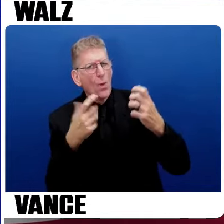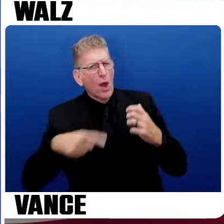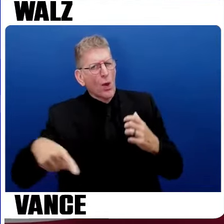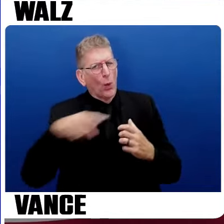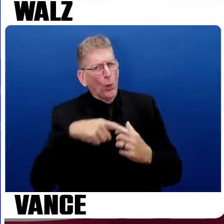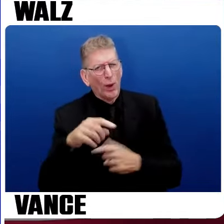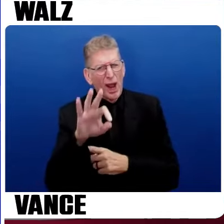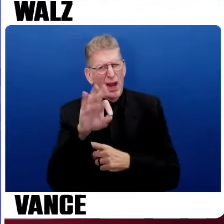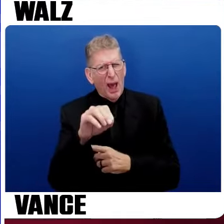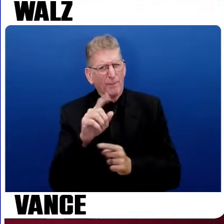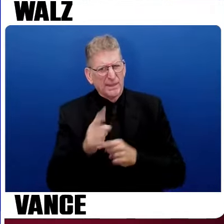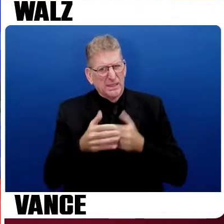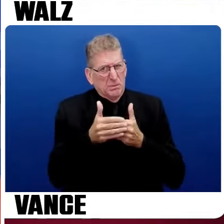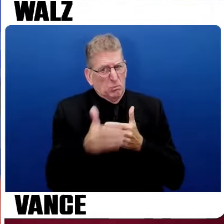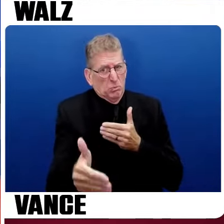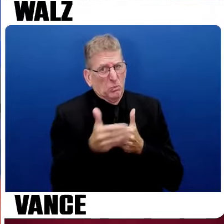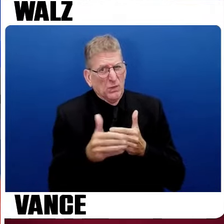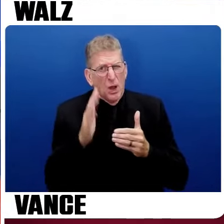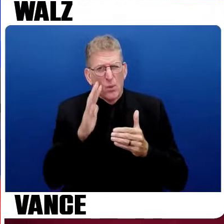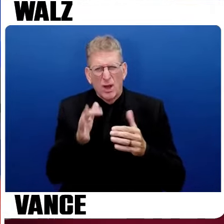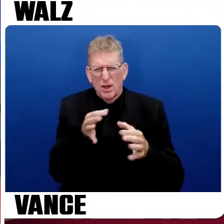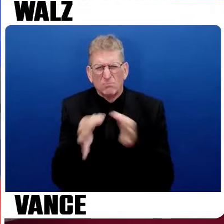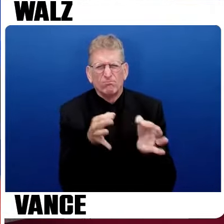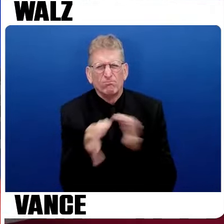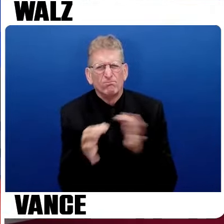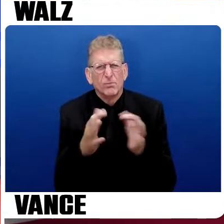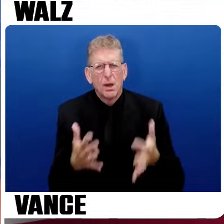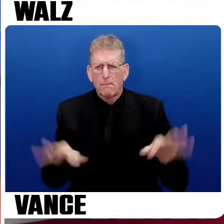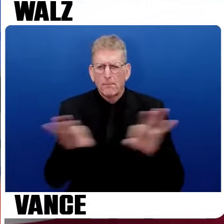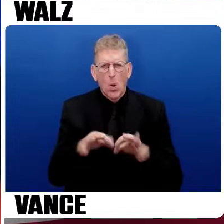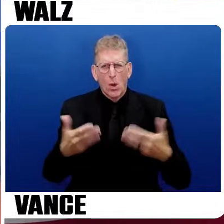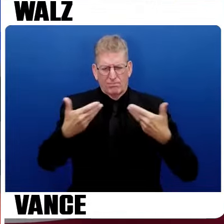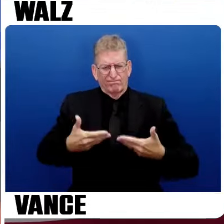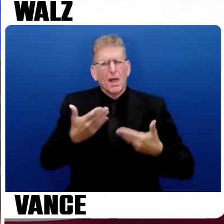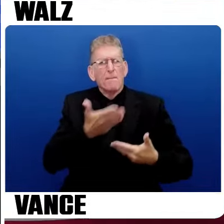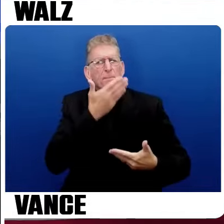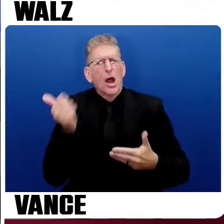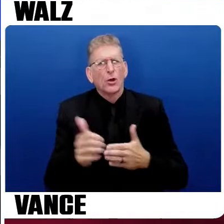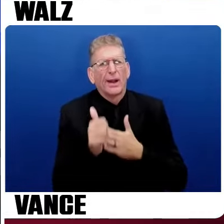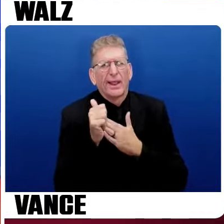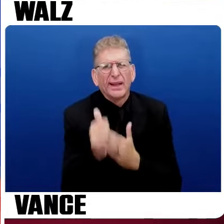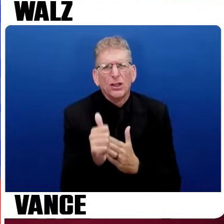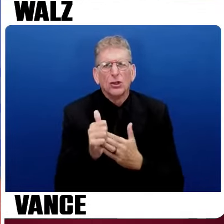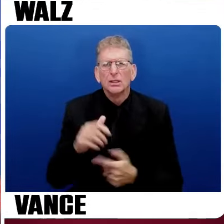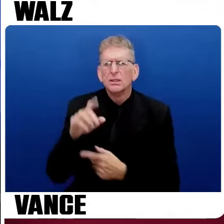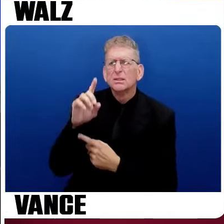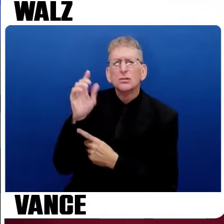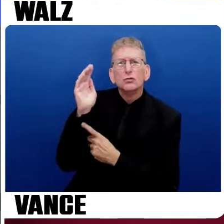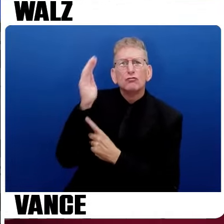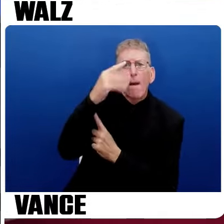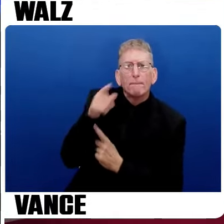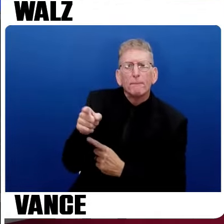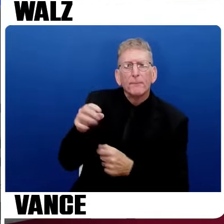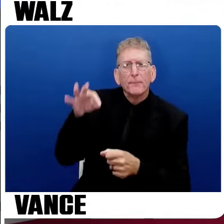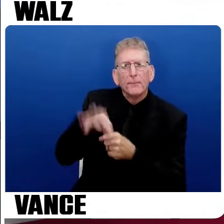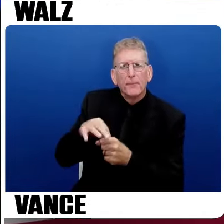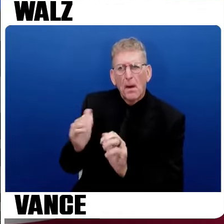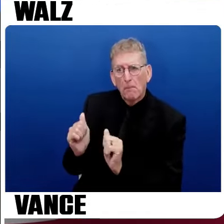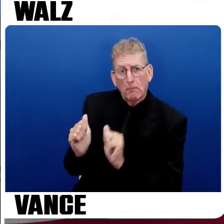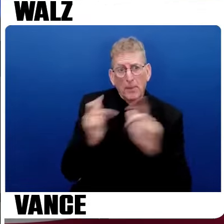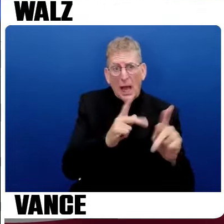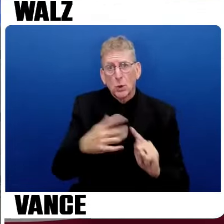if we get Donald Trump back in the White House, the American dream is going to be attainable once again. Now, to answer this particular question, we have to remember that as